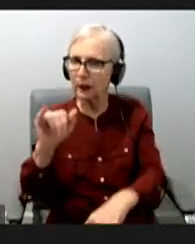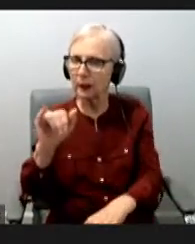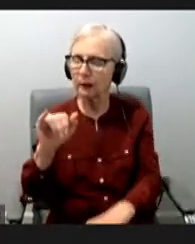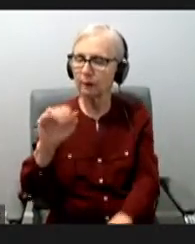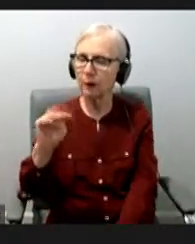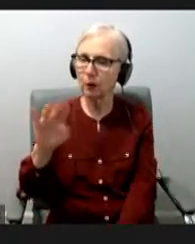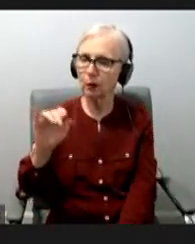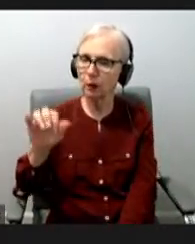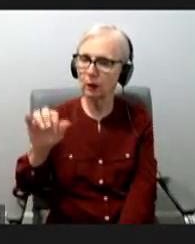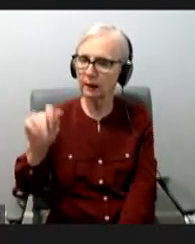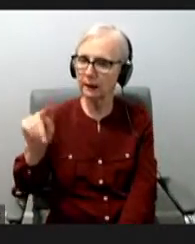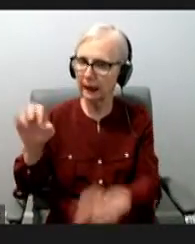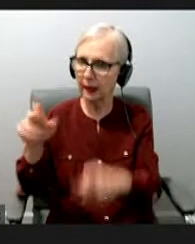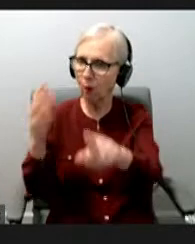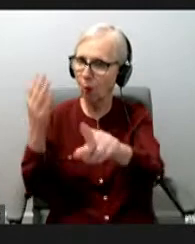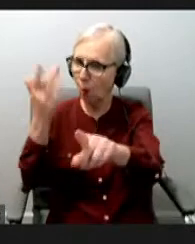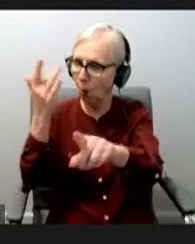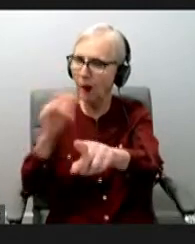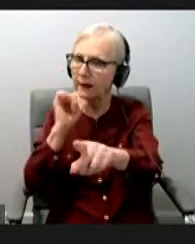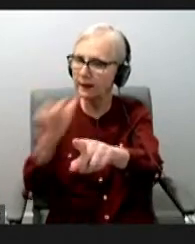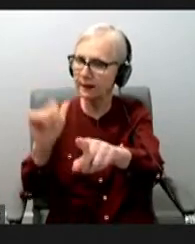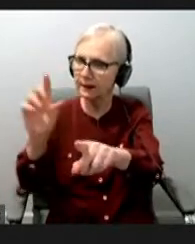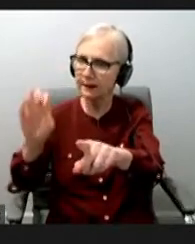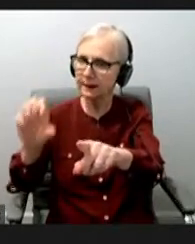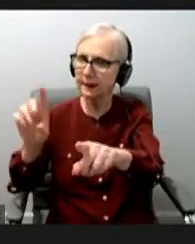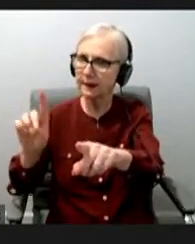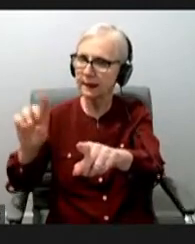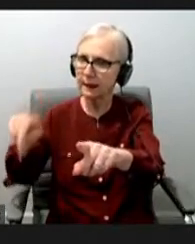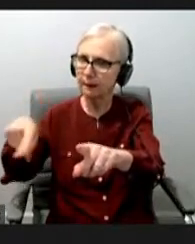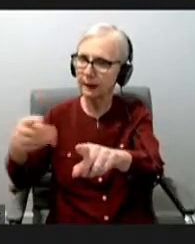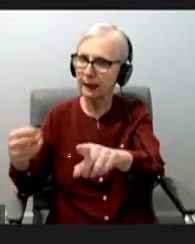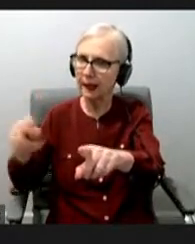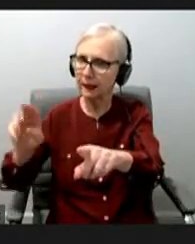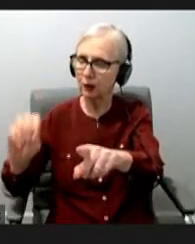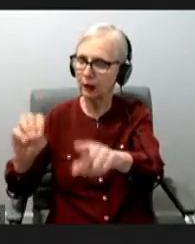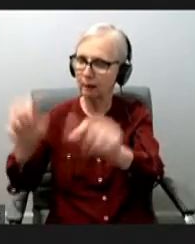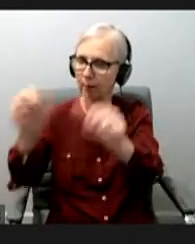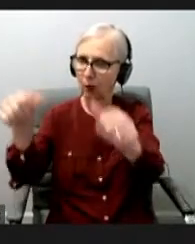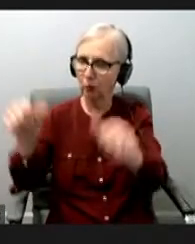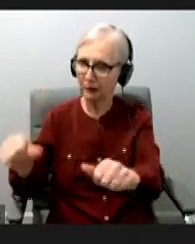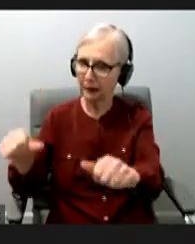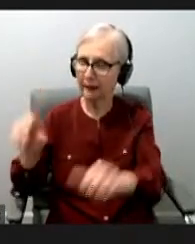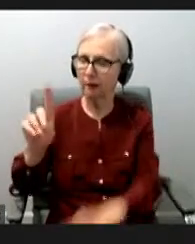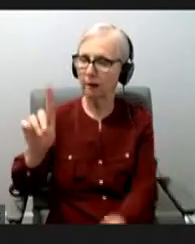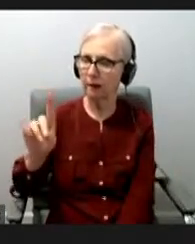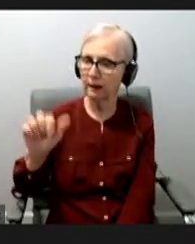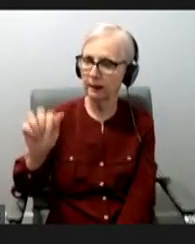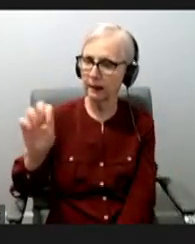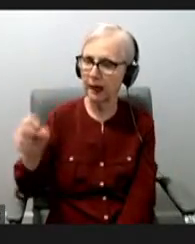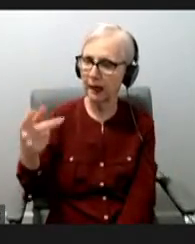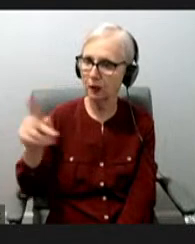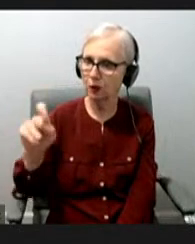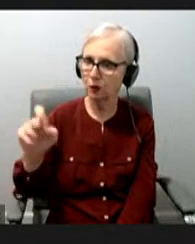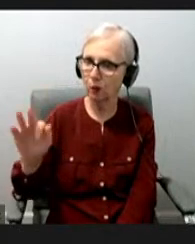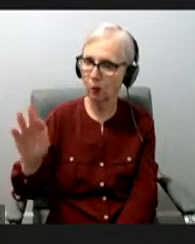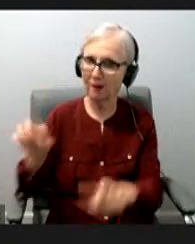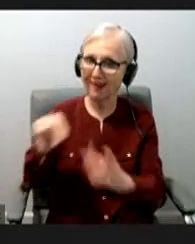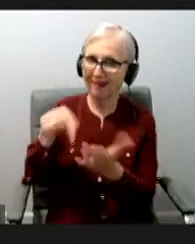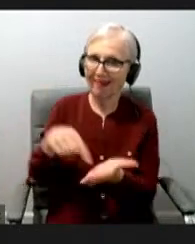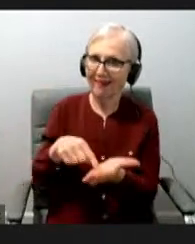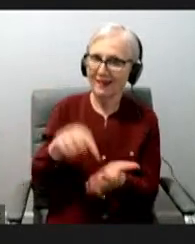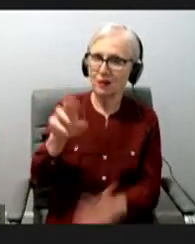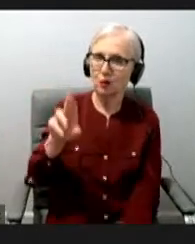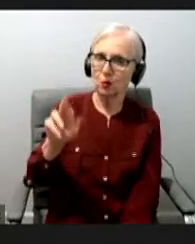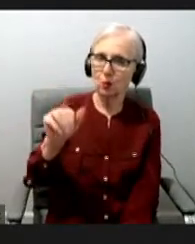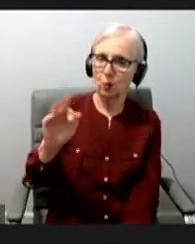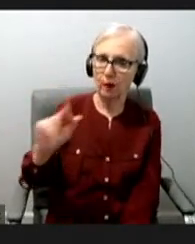CDPHE post that on its COVID dashboard? Thank you. Sure, this is Rachel. I can take that question.